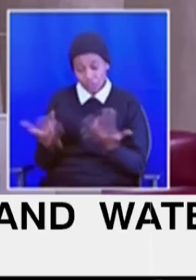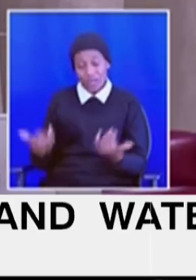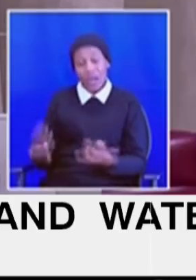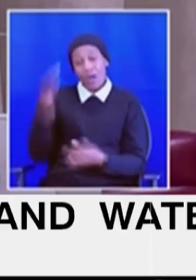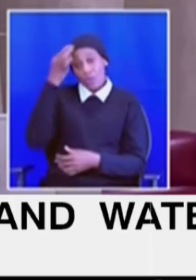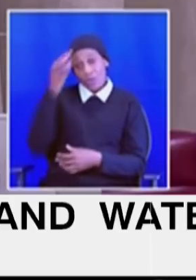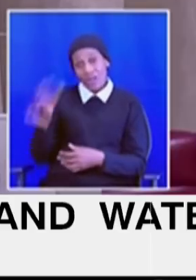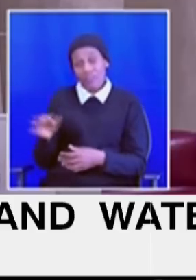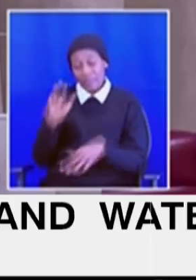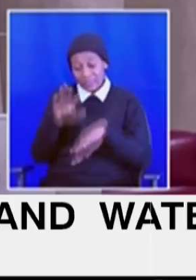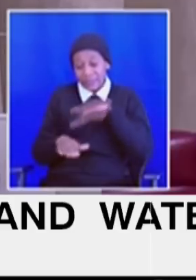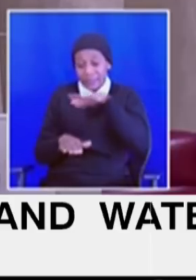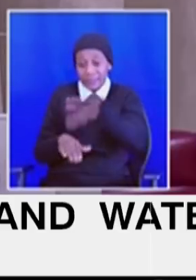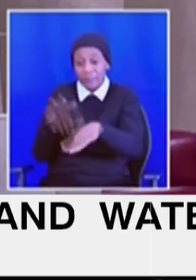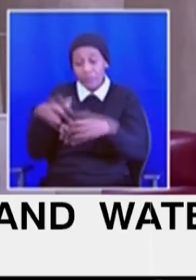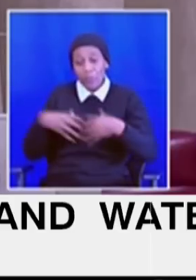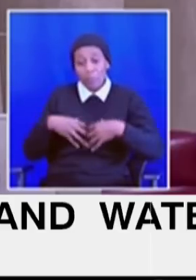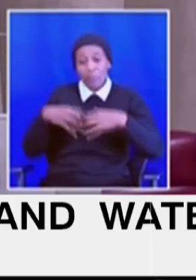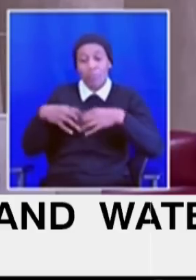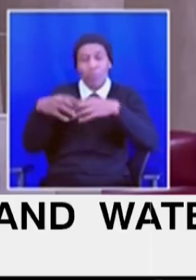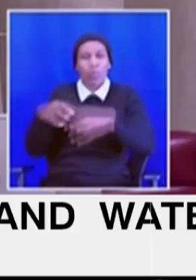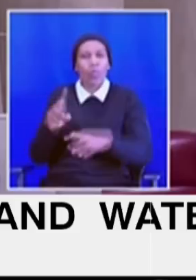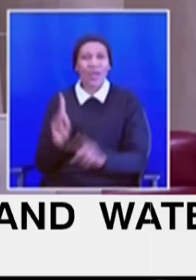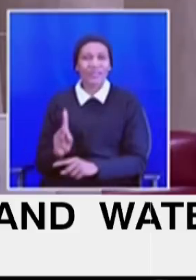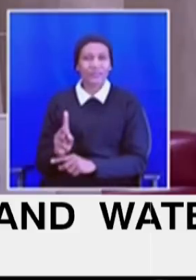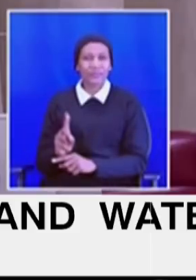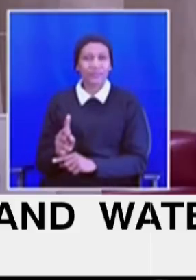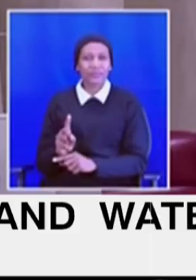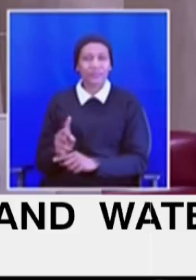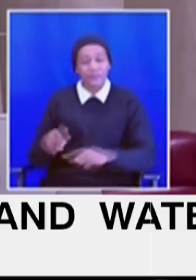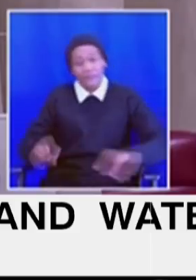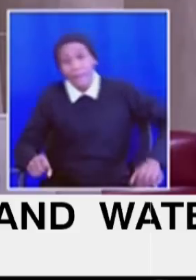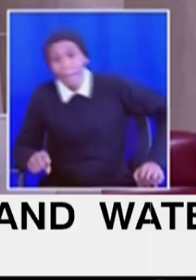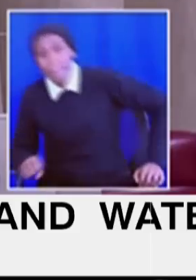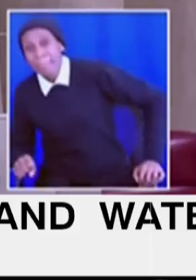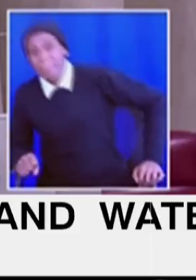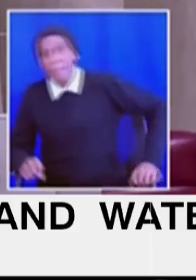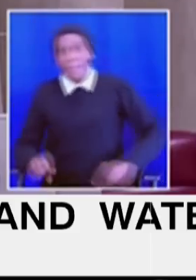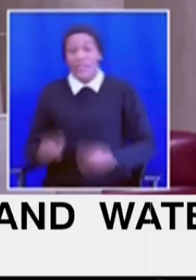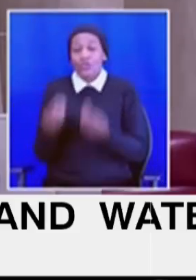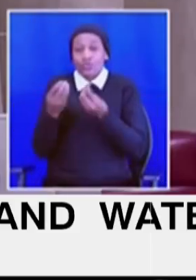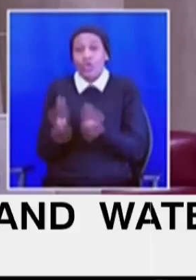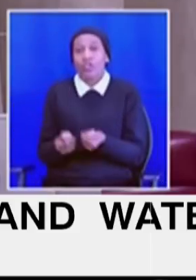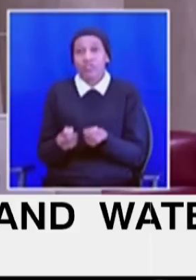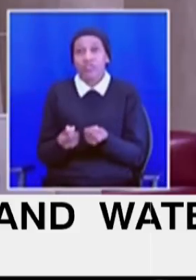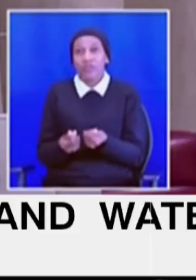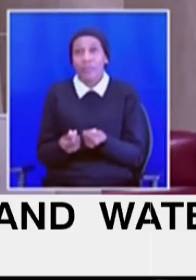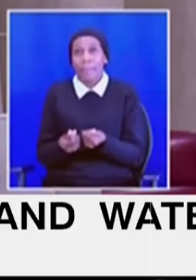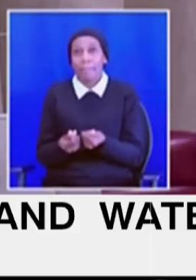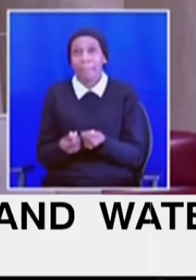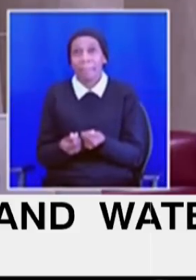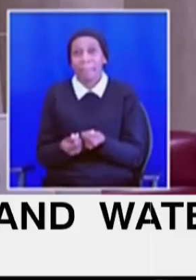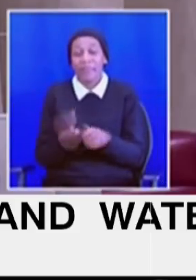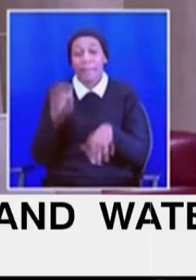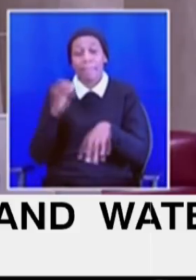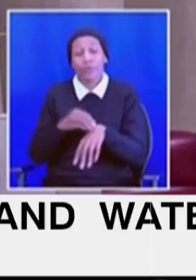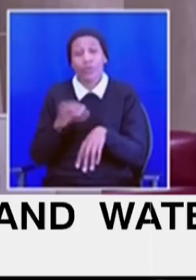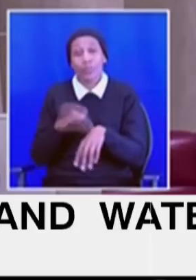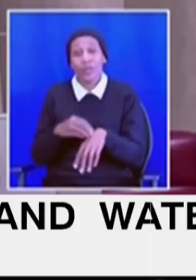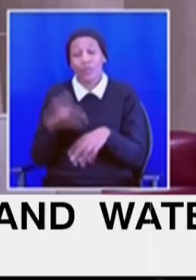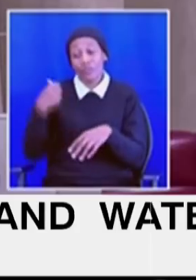the following measures to strengthen billing and revenue collection to address the escalating debt